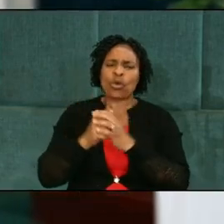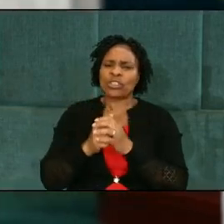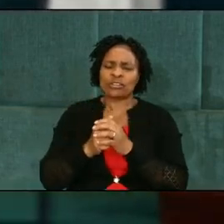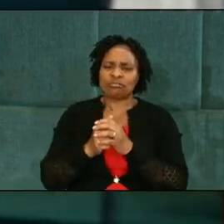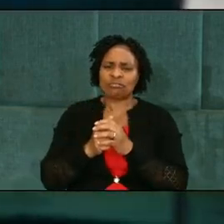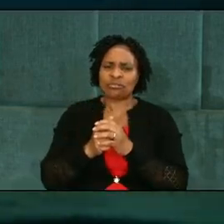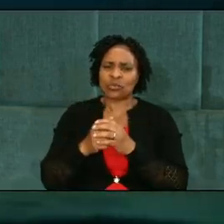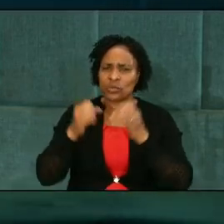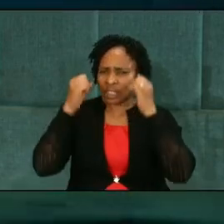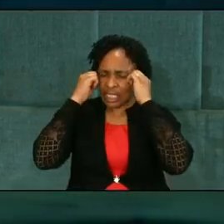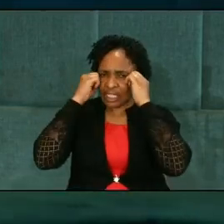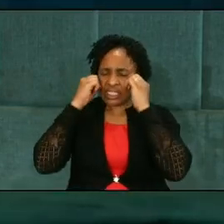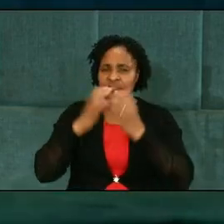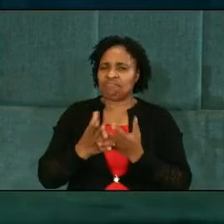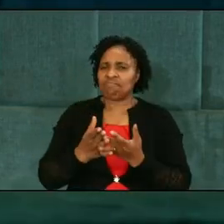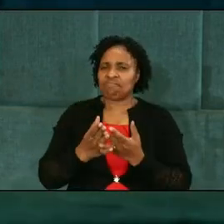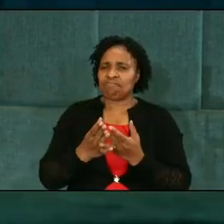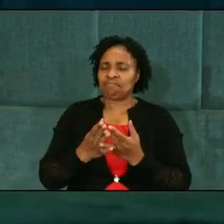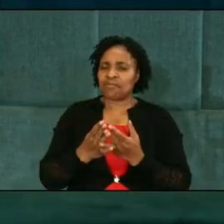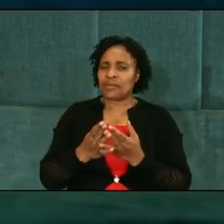frightening is that